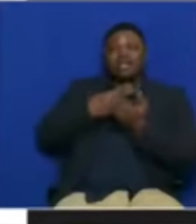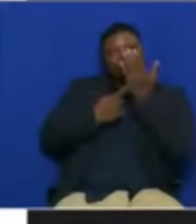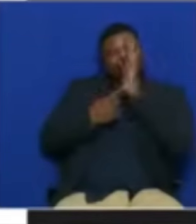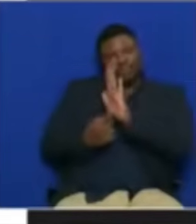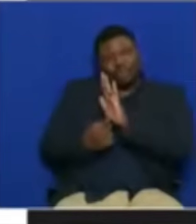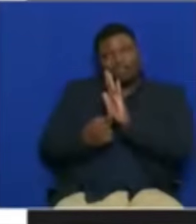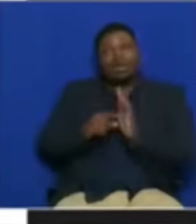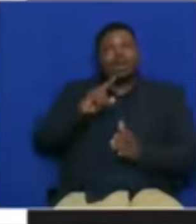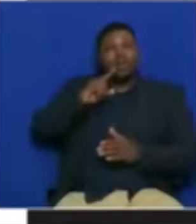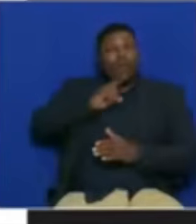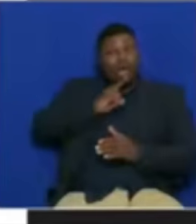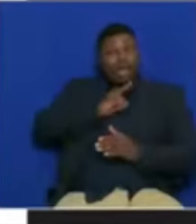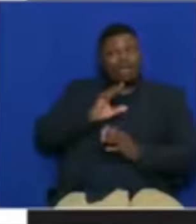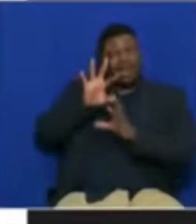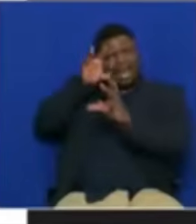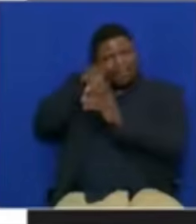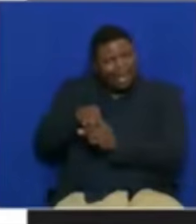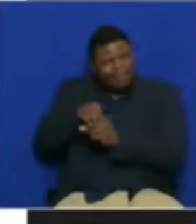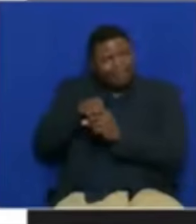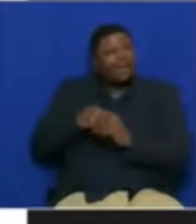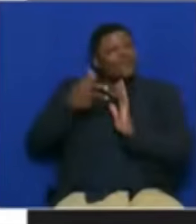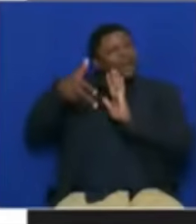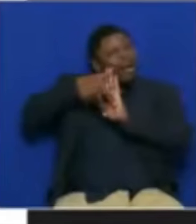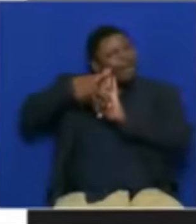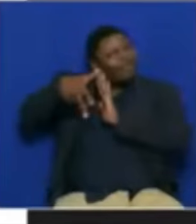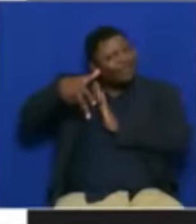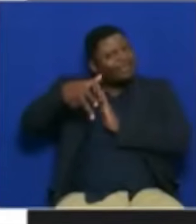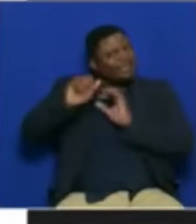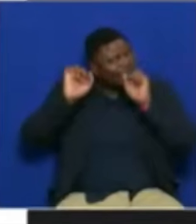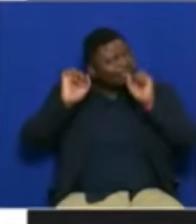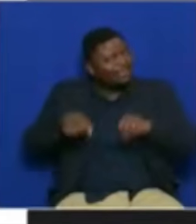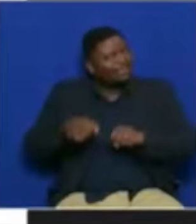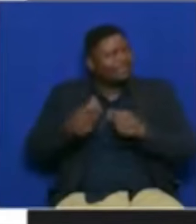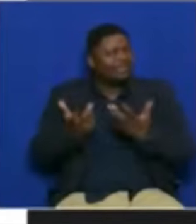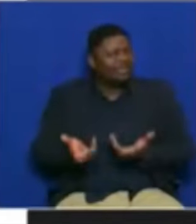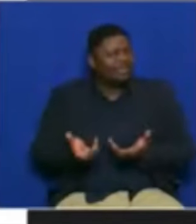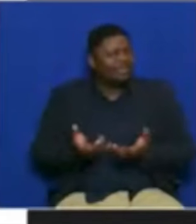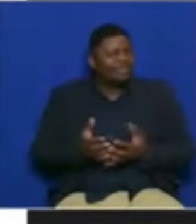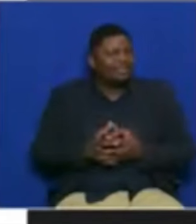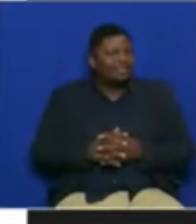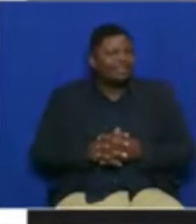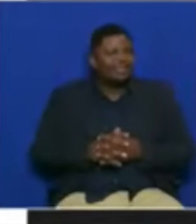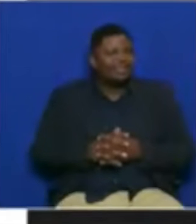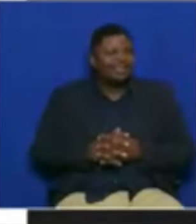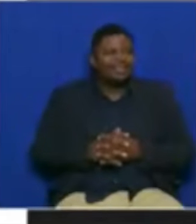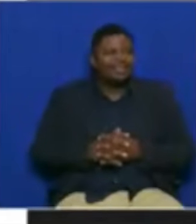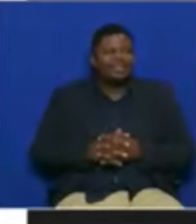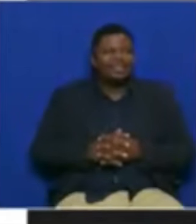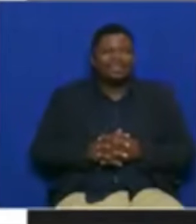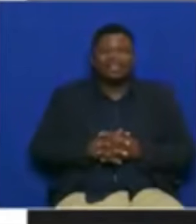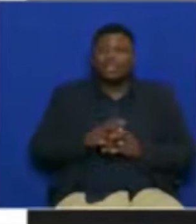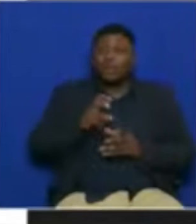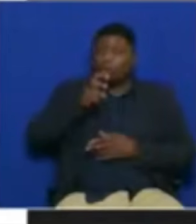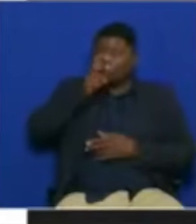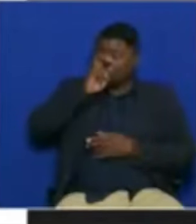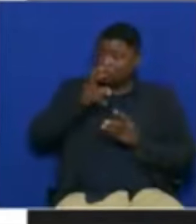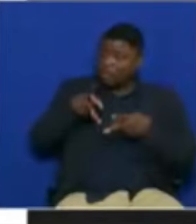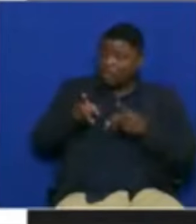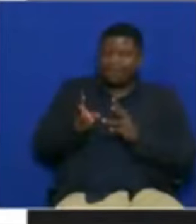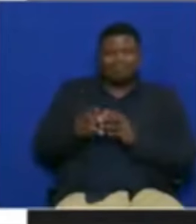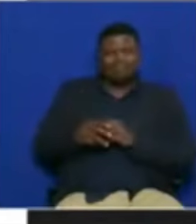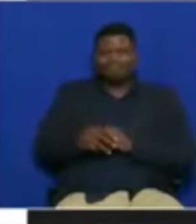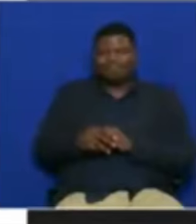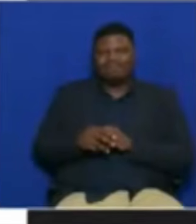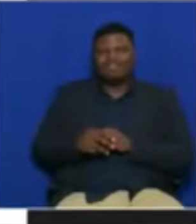you approved it, and I say that in a very, not in the strictest sense, but you made common cause with it, enough